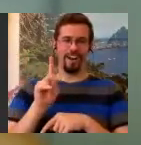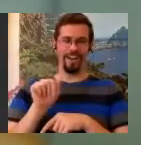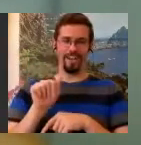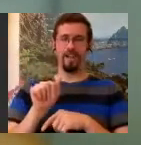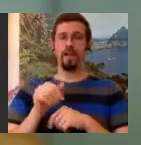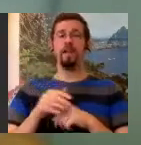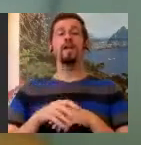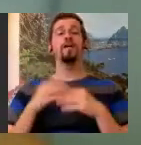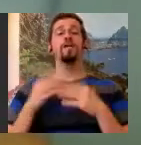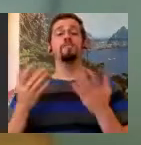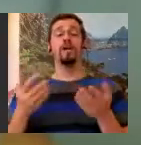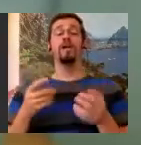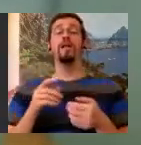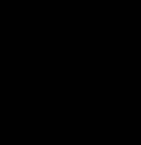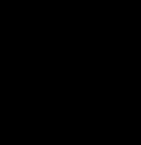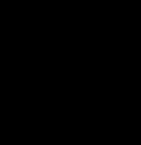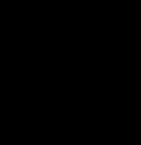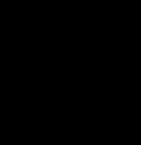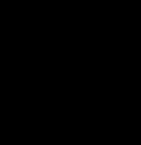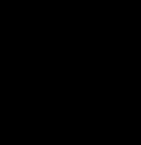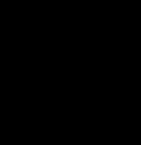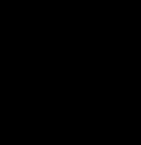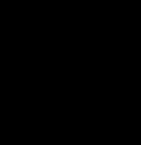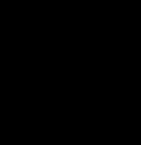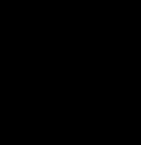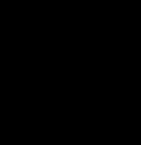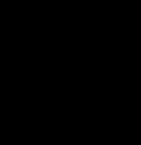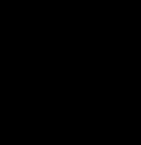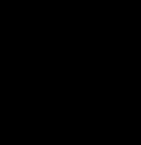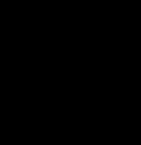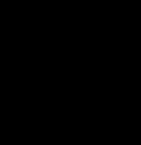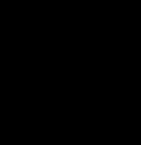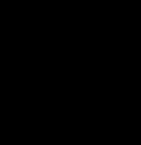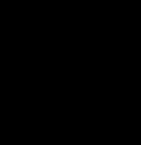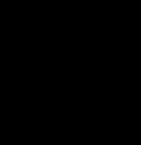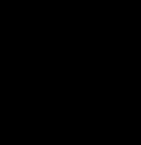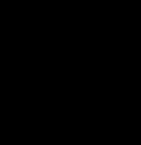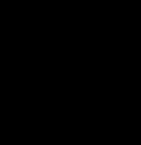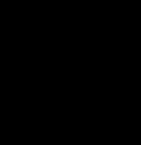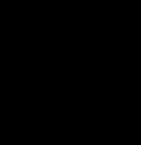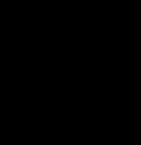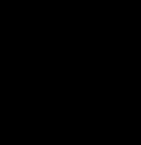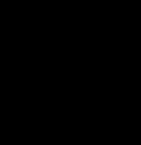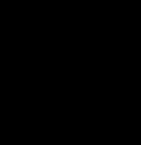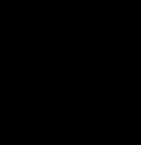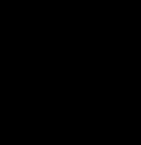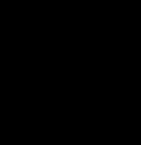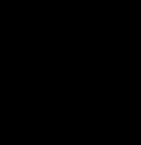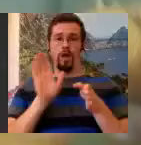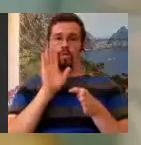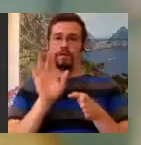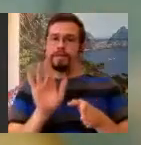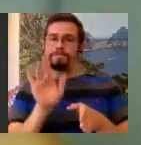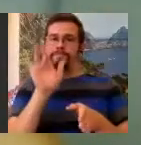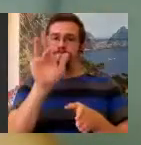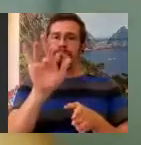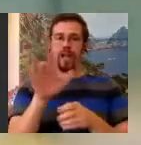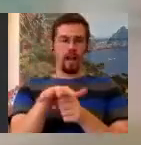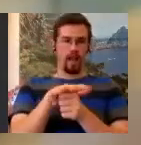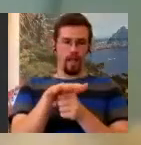body, on individual parts of the puppet body, you highlight and